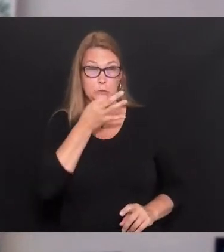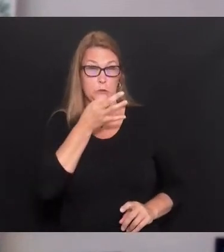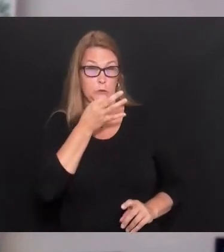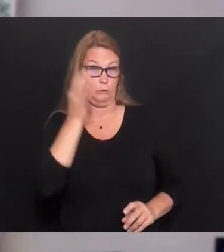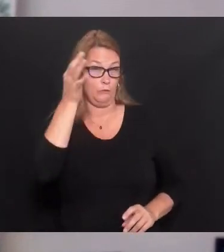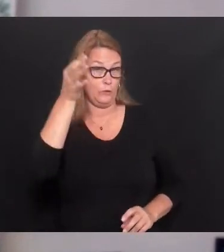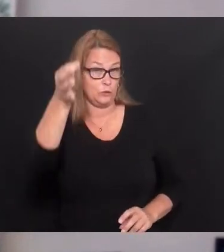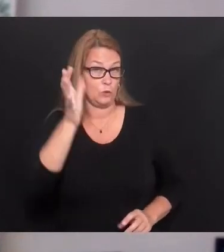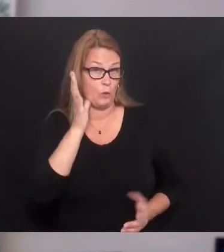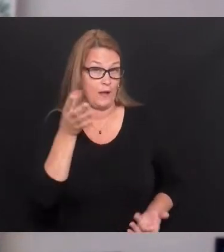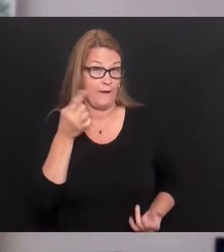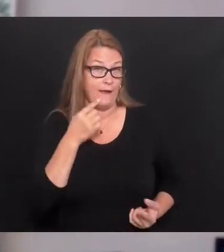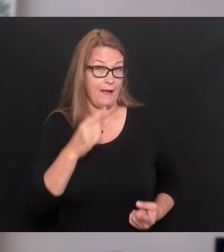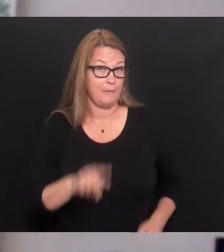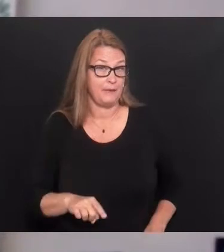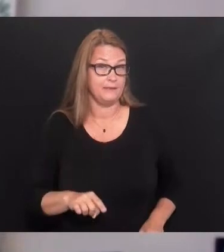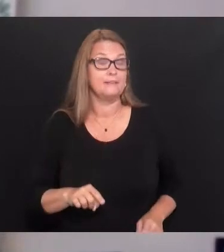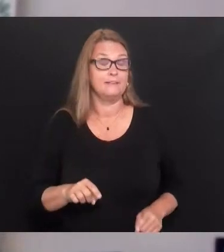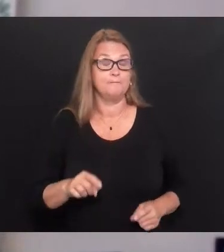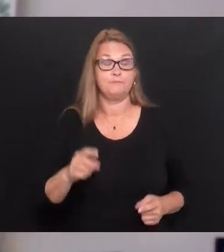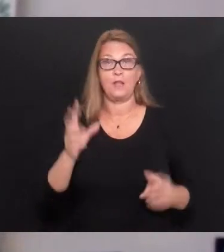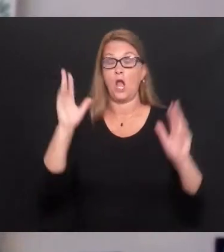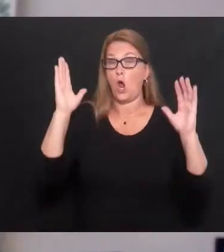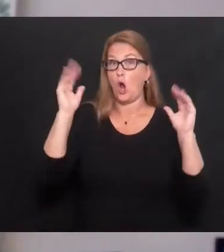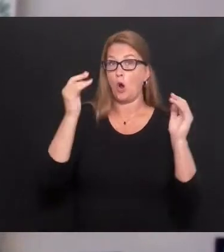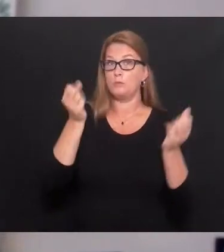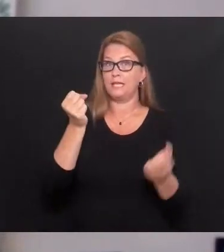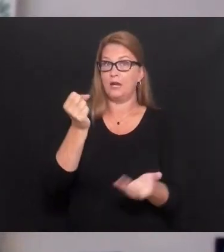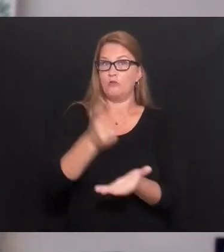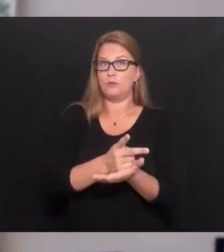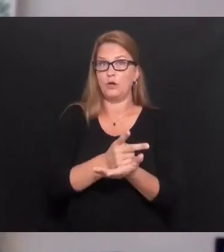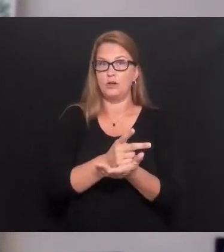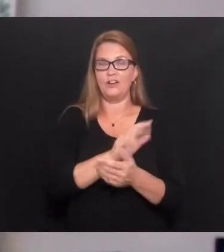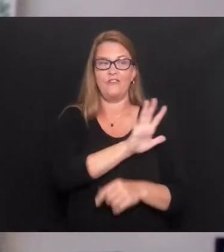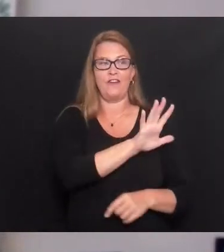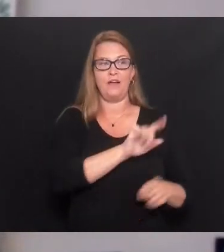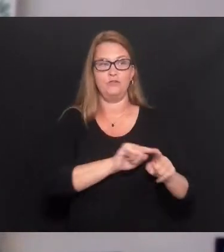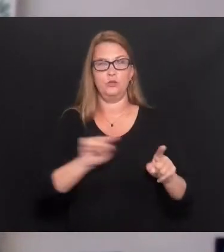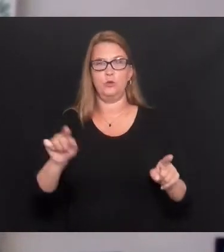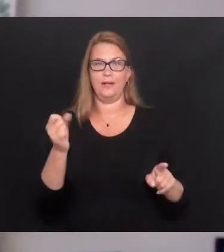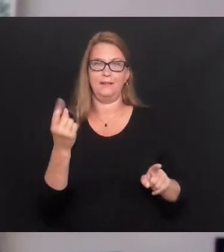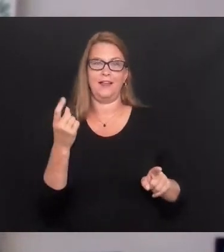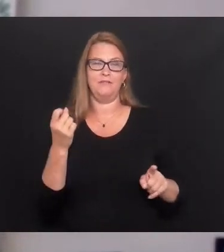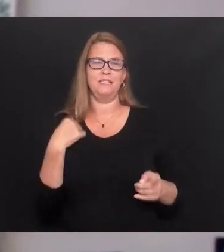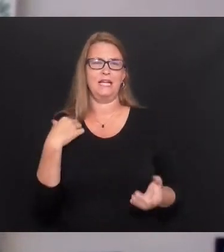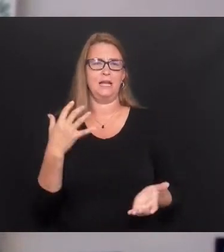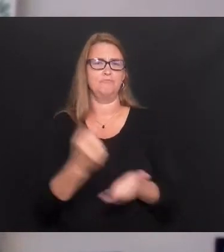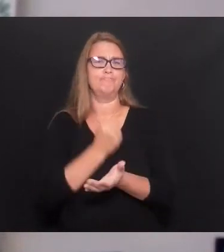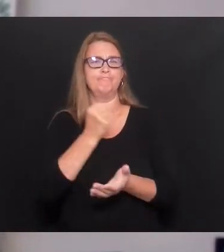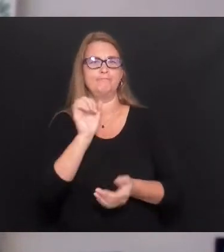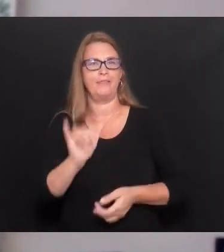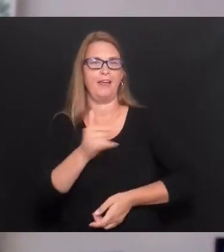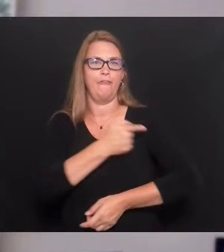and we'll hope to get approval so that 5 to 11-year-olds can get the vaccine